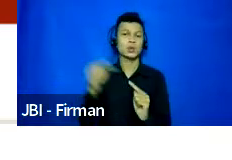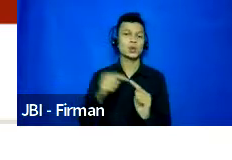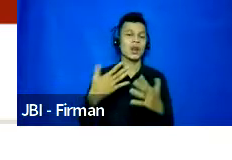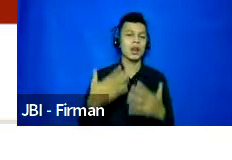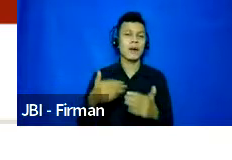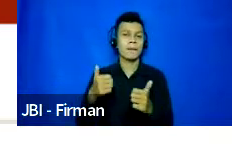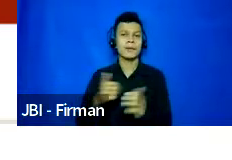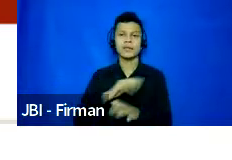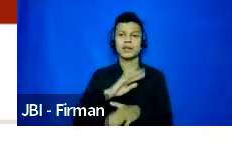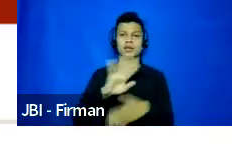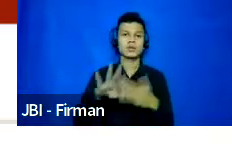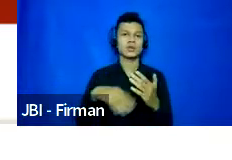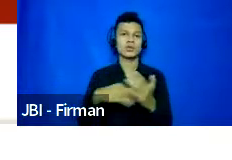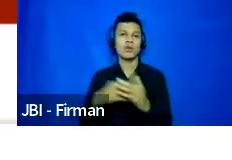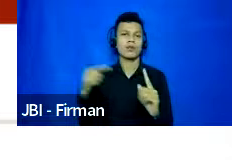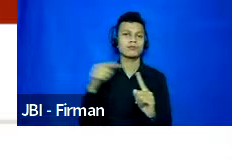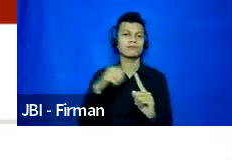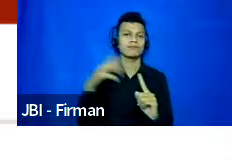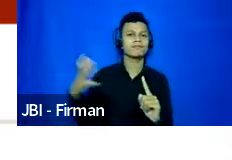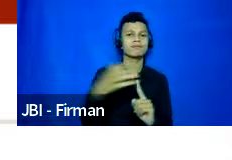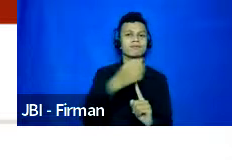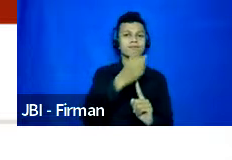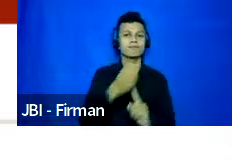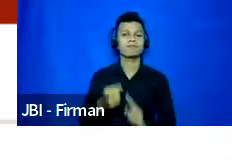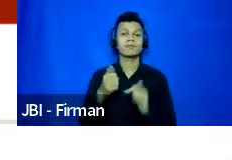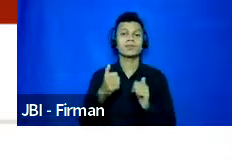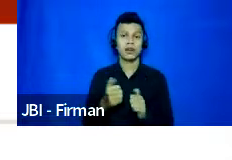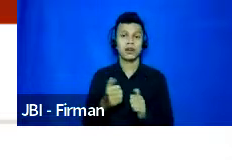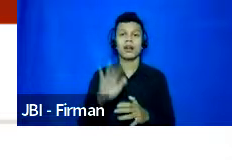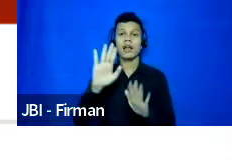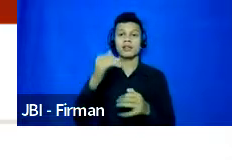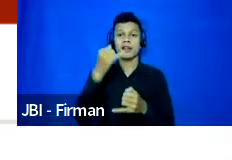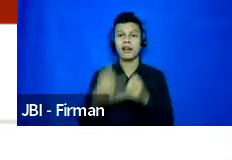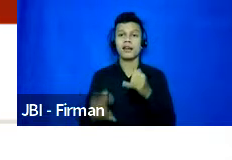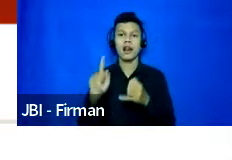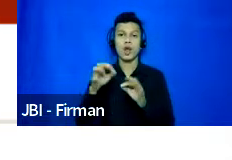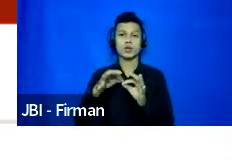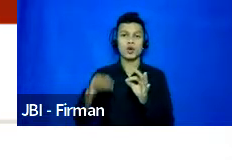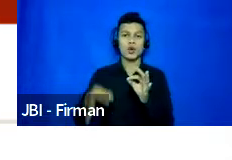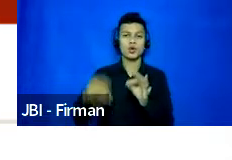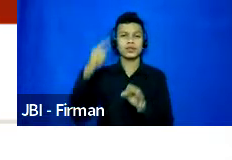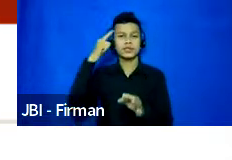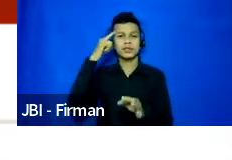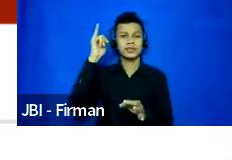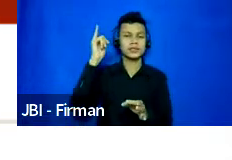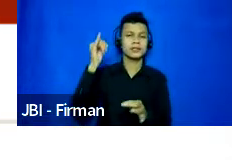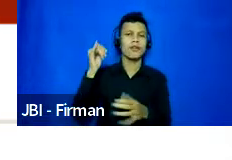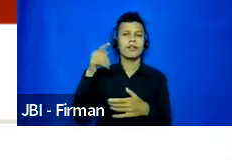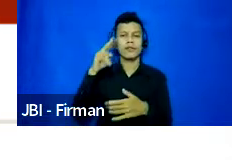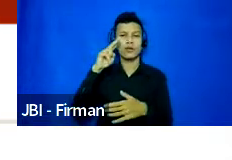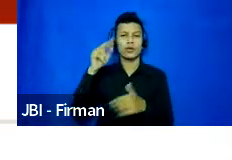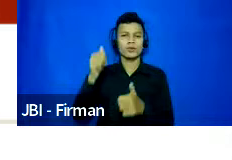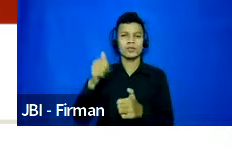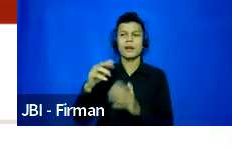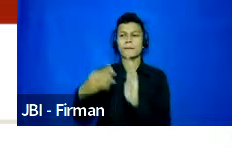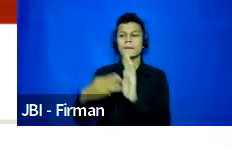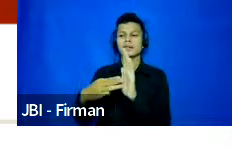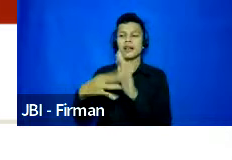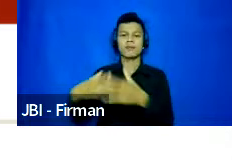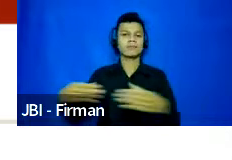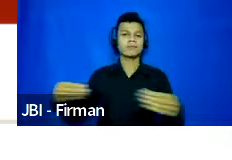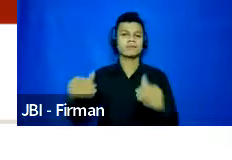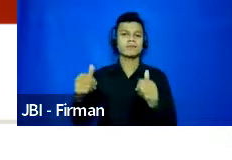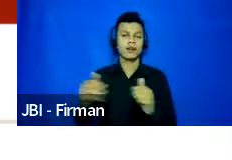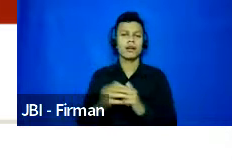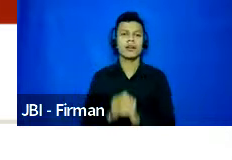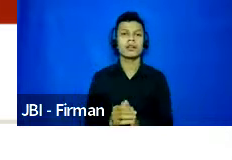And finally, coming up with innovative solutions to address age-old problems in education. And one of these innovations is the use